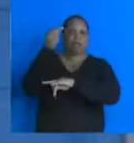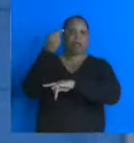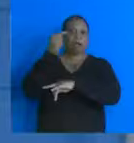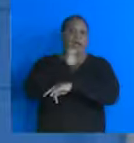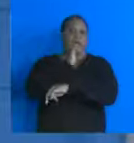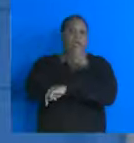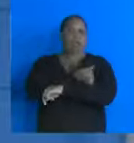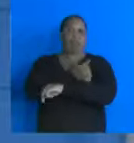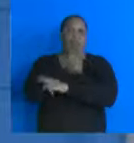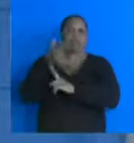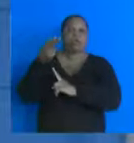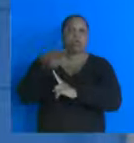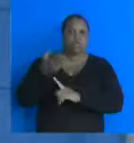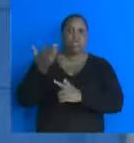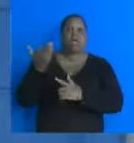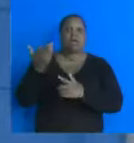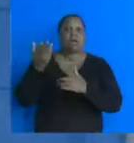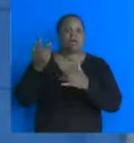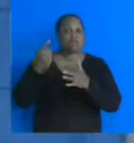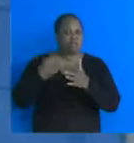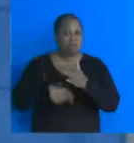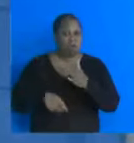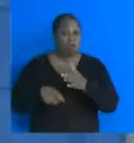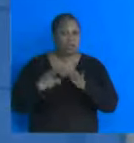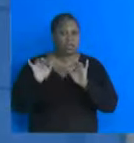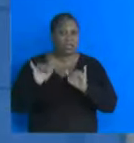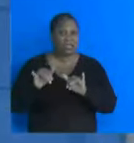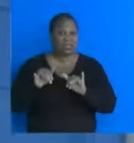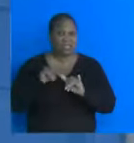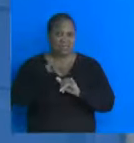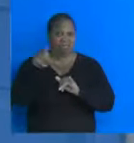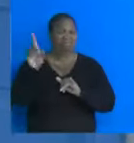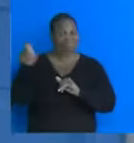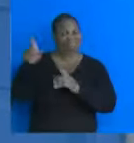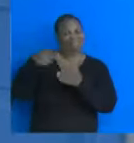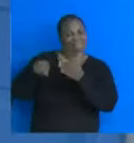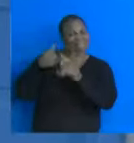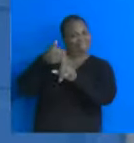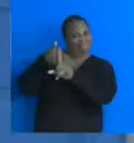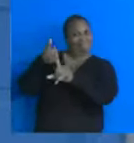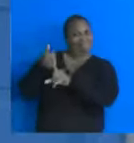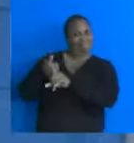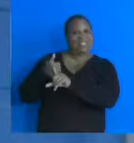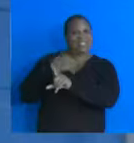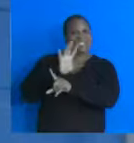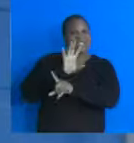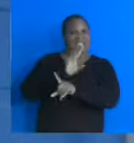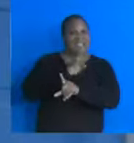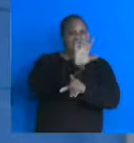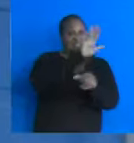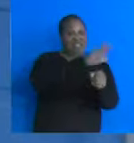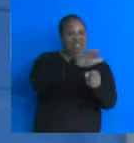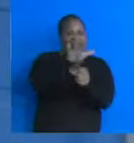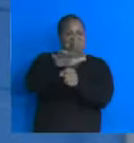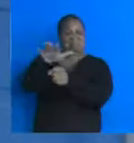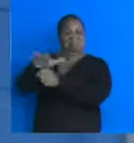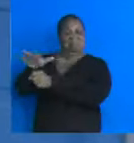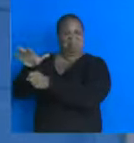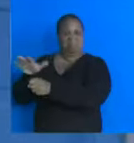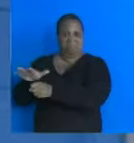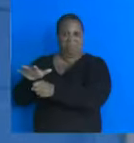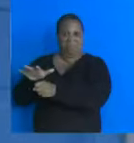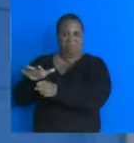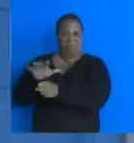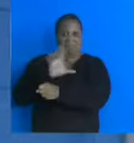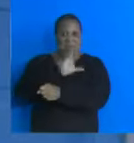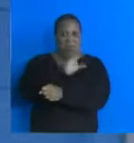hotel. The cost of the stay is the traveler's expense. There are 7 approved quarantine locations: